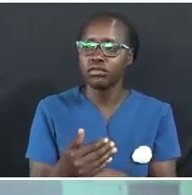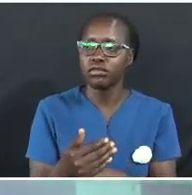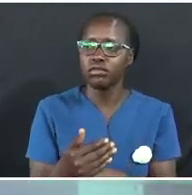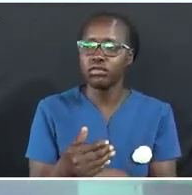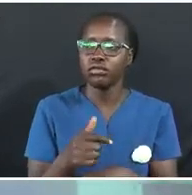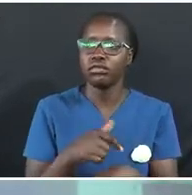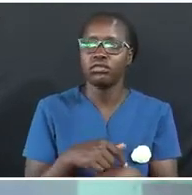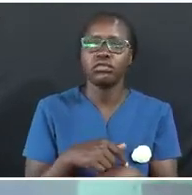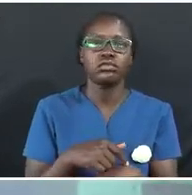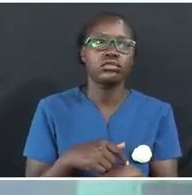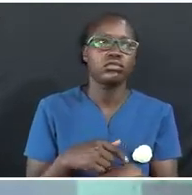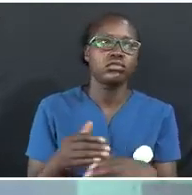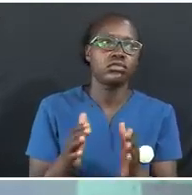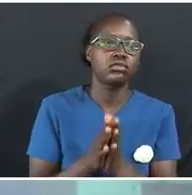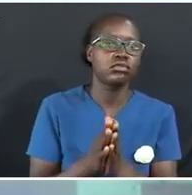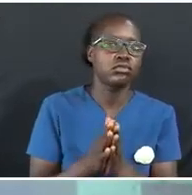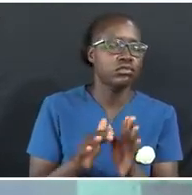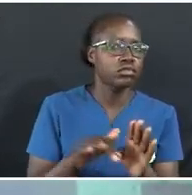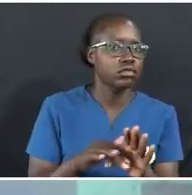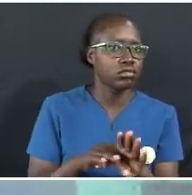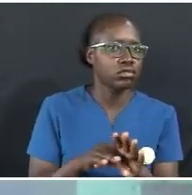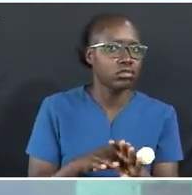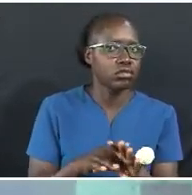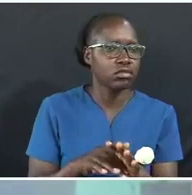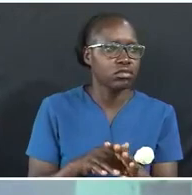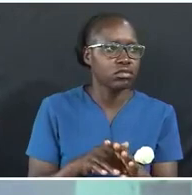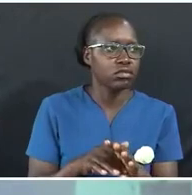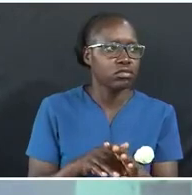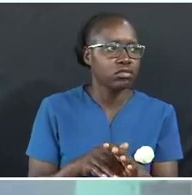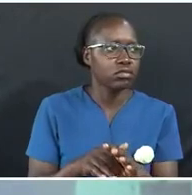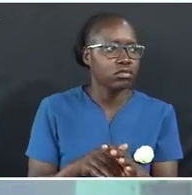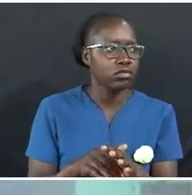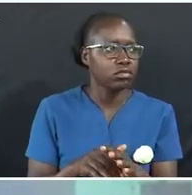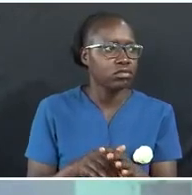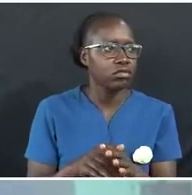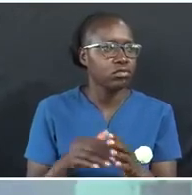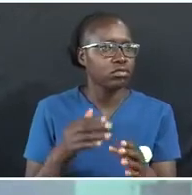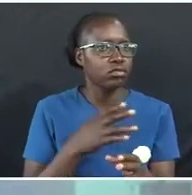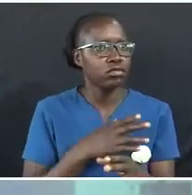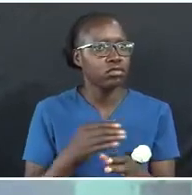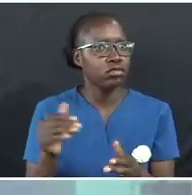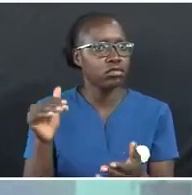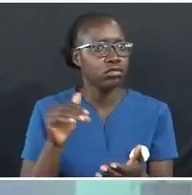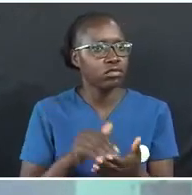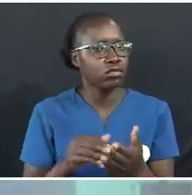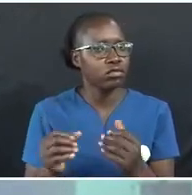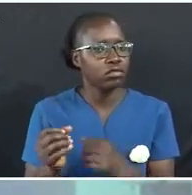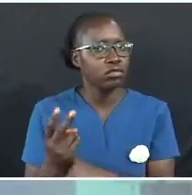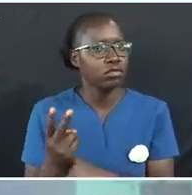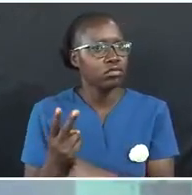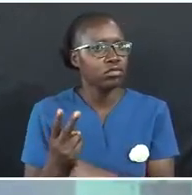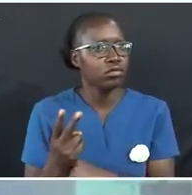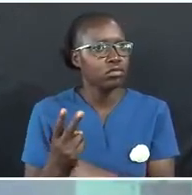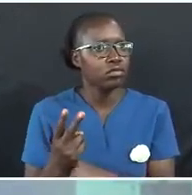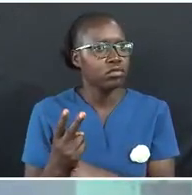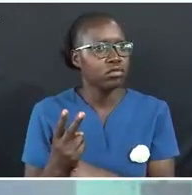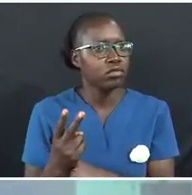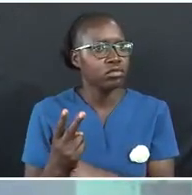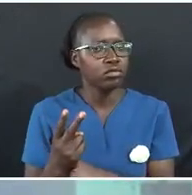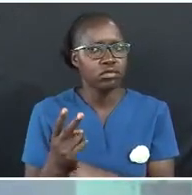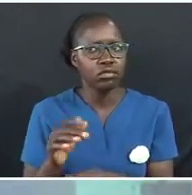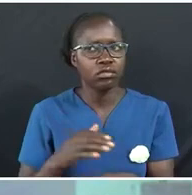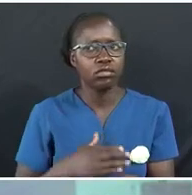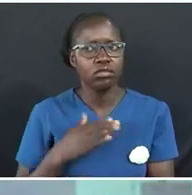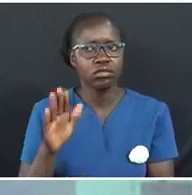you had a fundraising, you did your part very impressively. And again, in December, I visited those